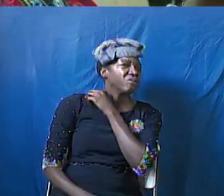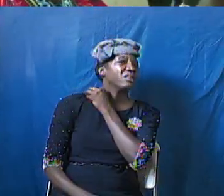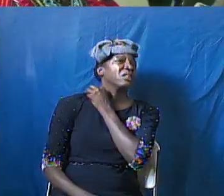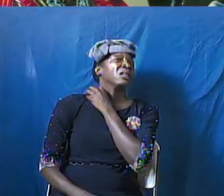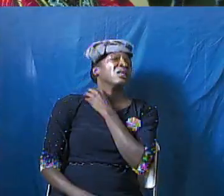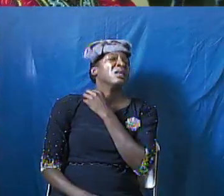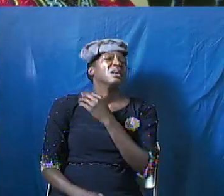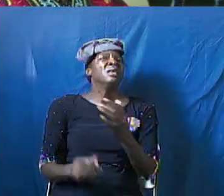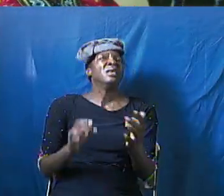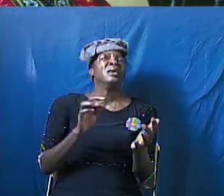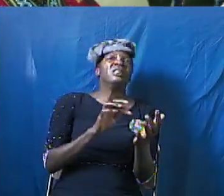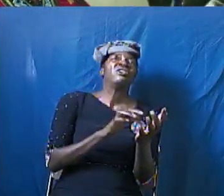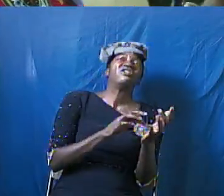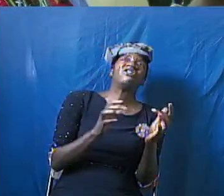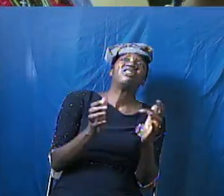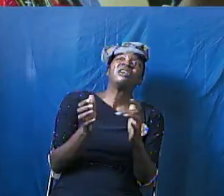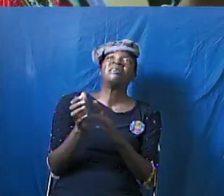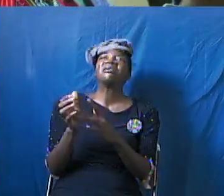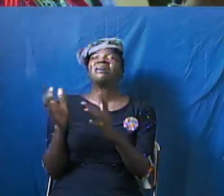Jesus,